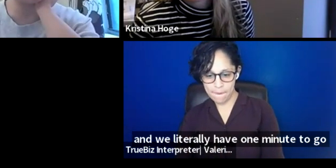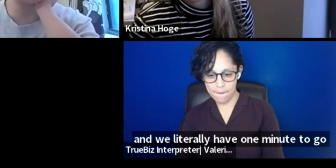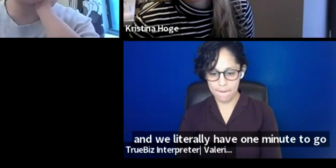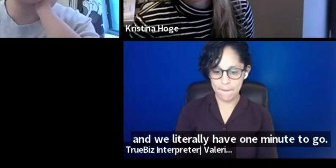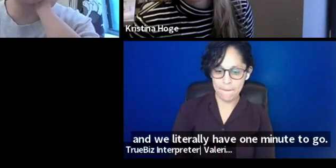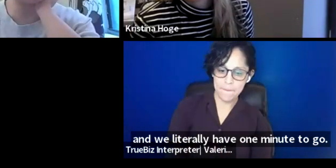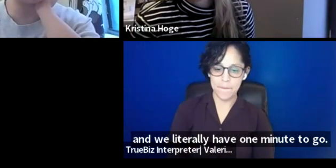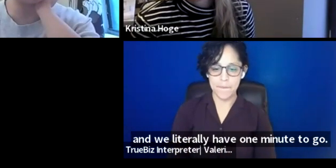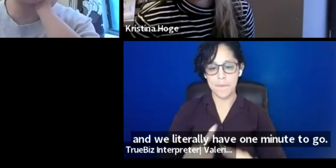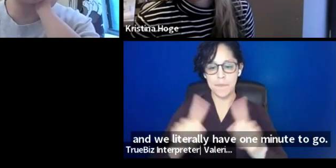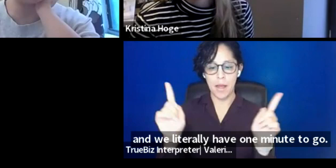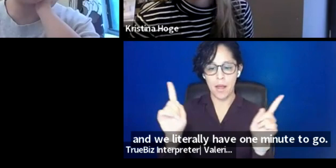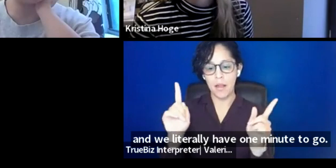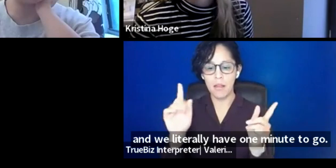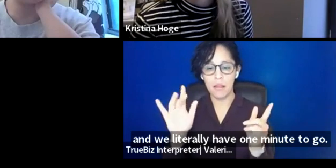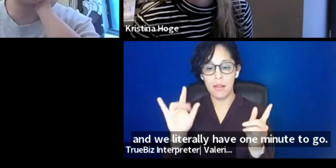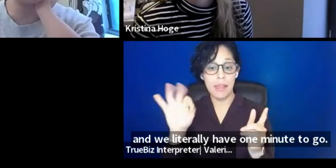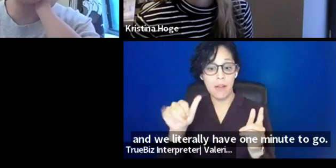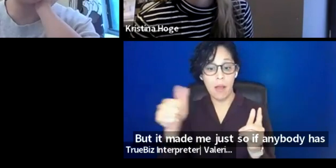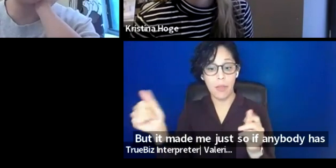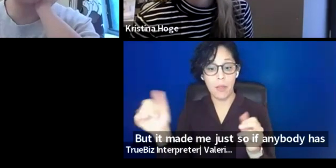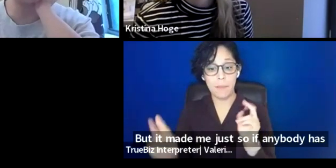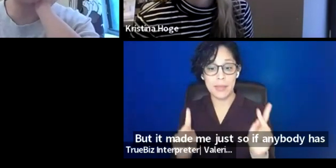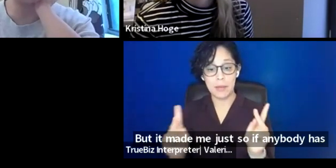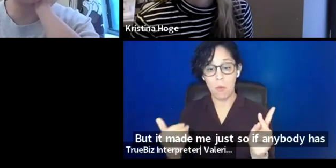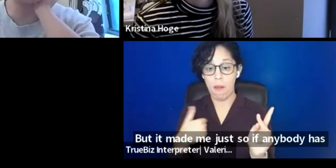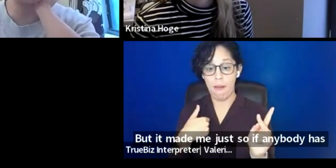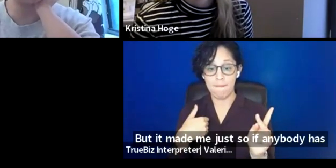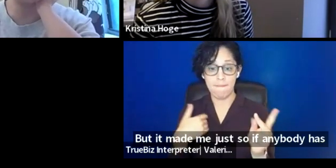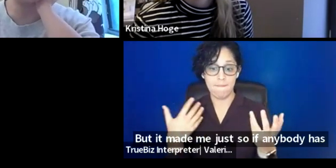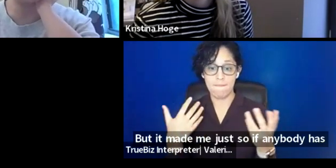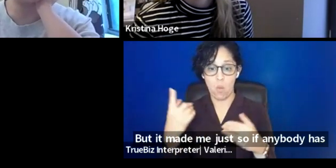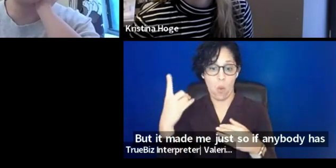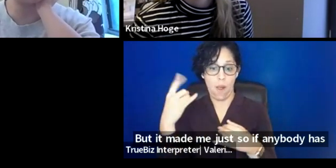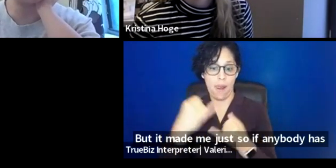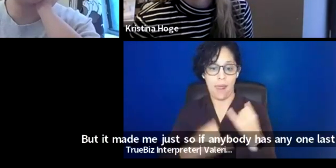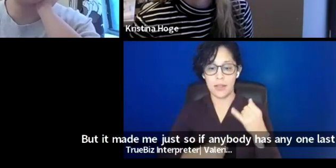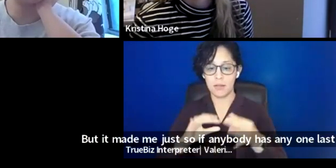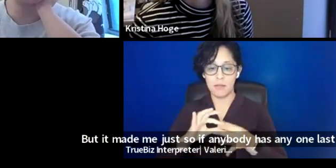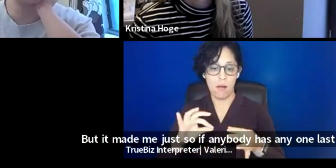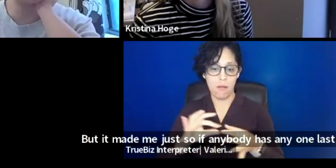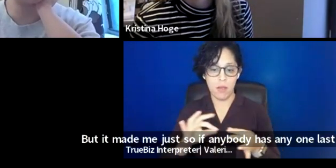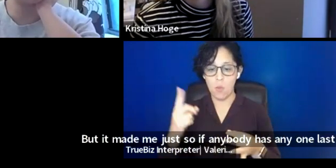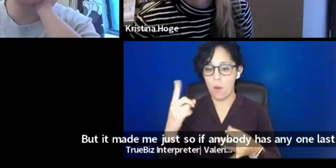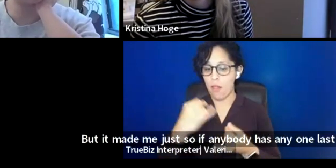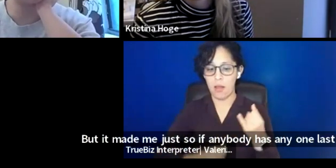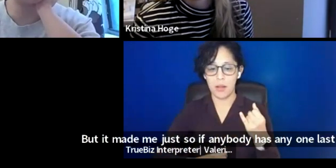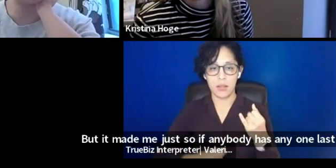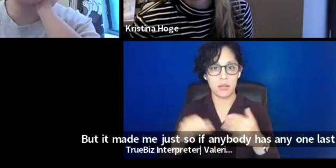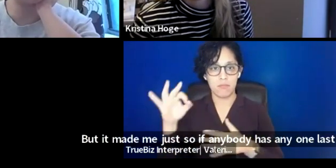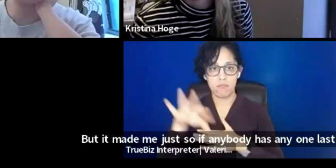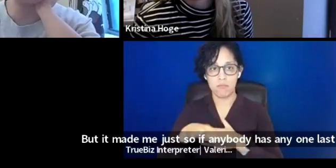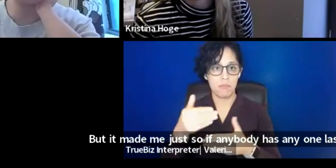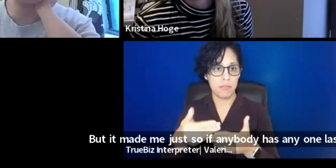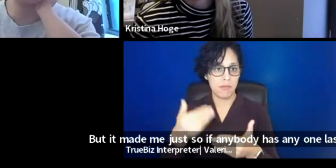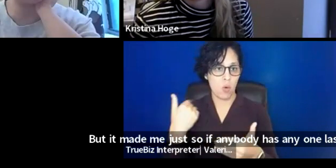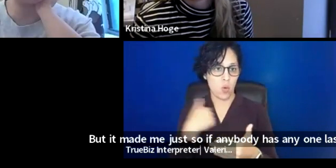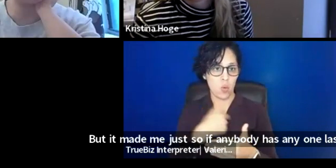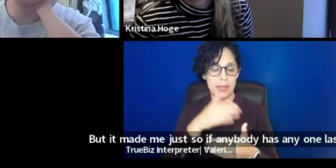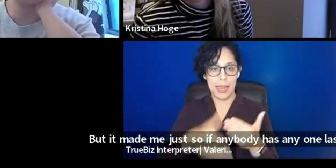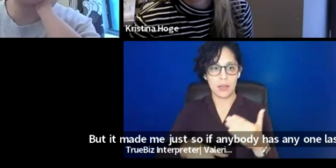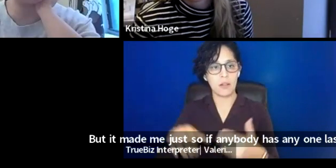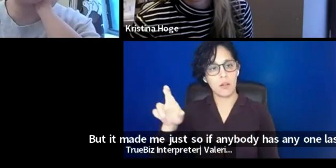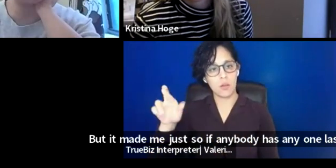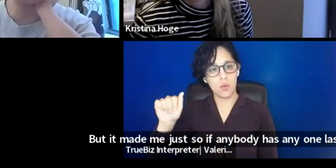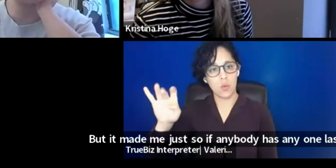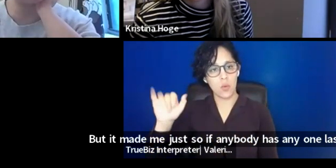But maybe just if anybody has any one last thing to say before we, oh, and Rachel has a